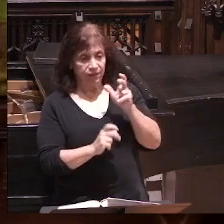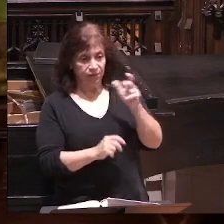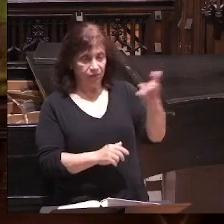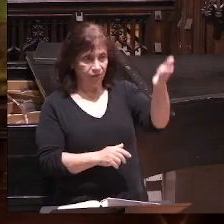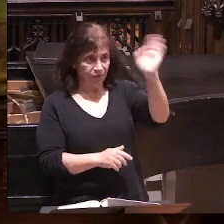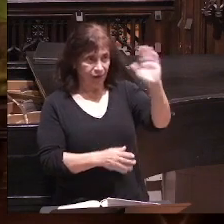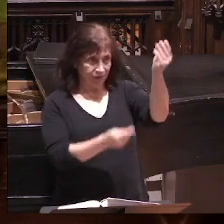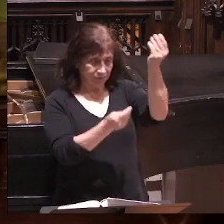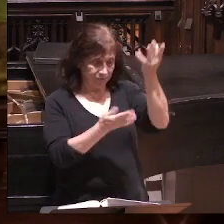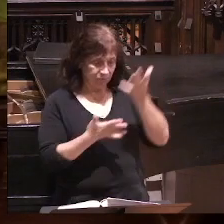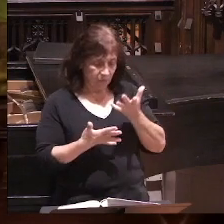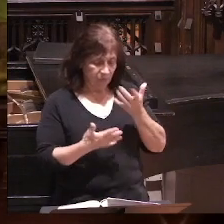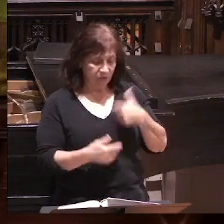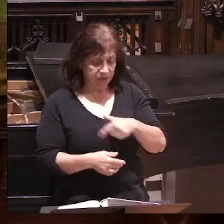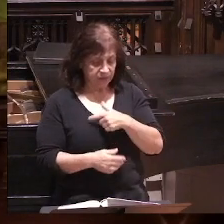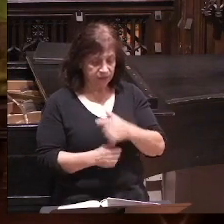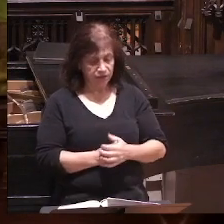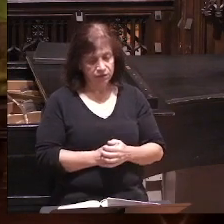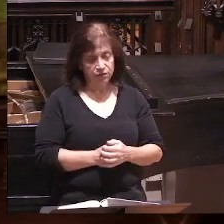to us.